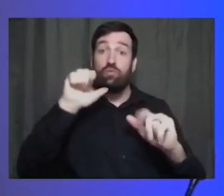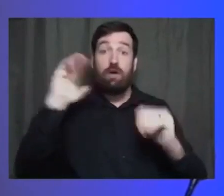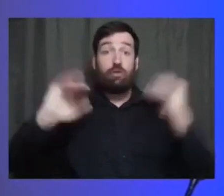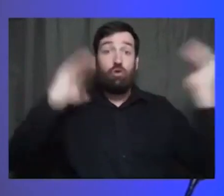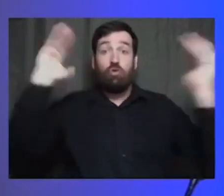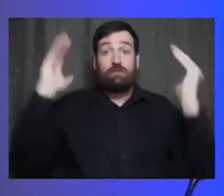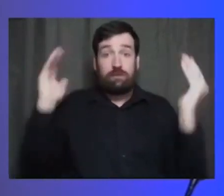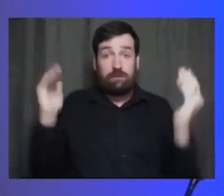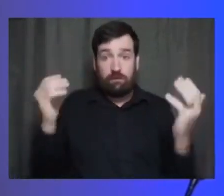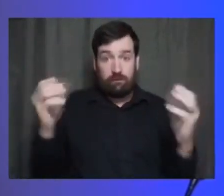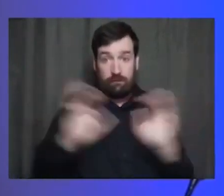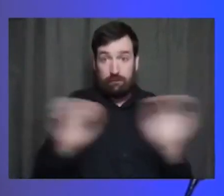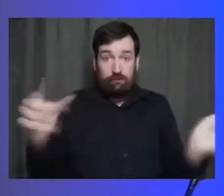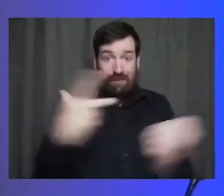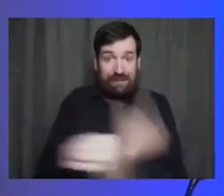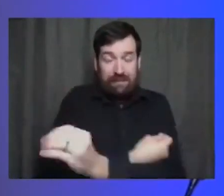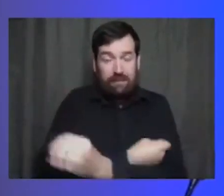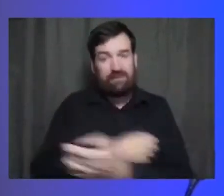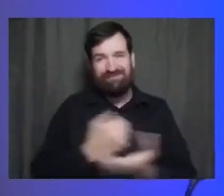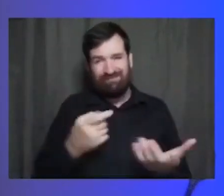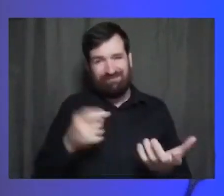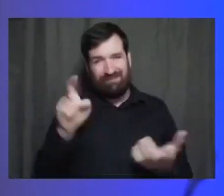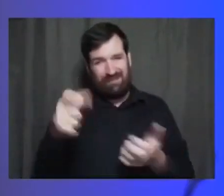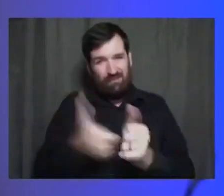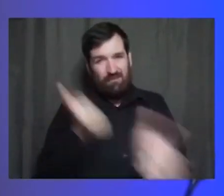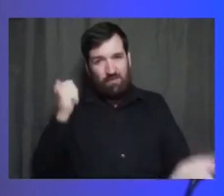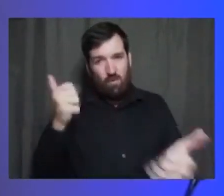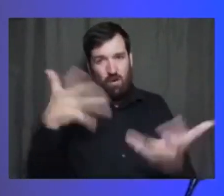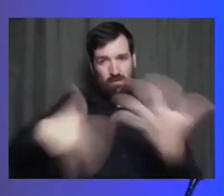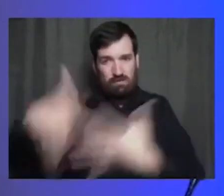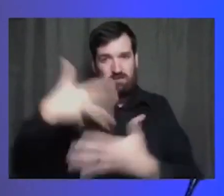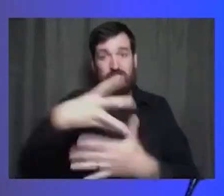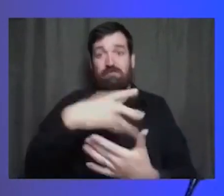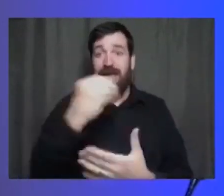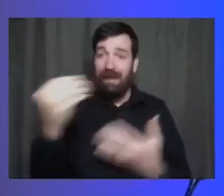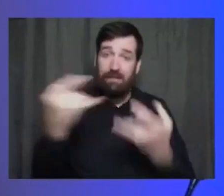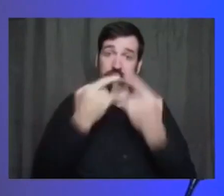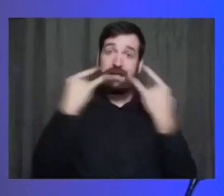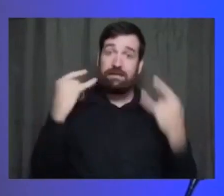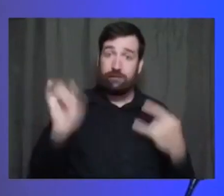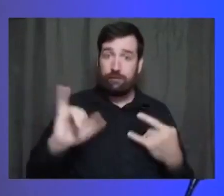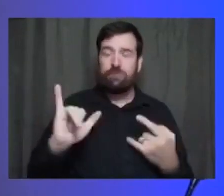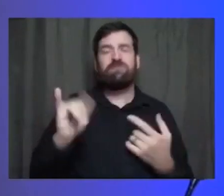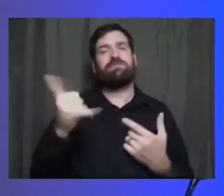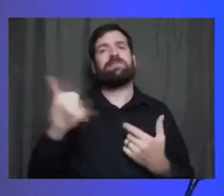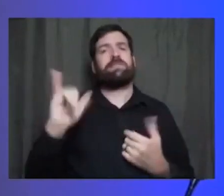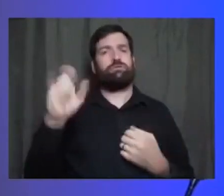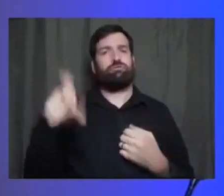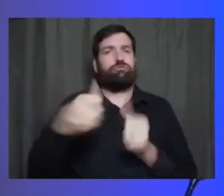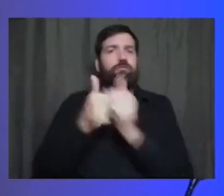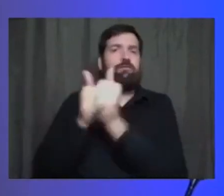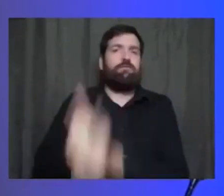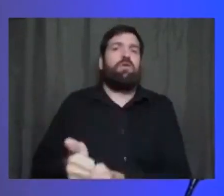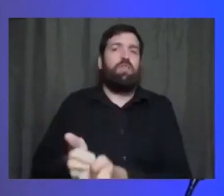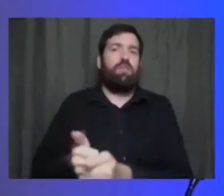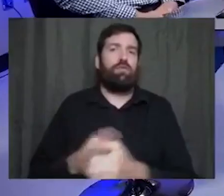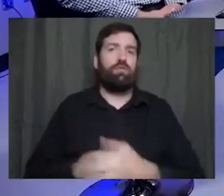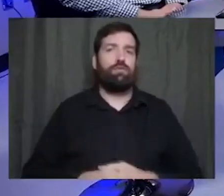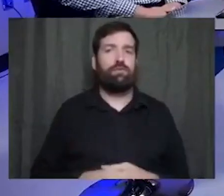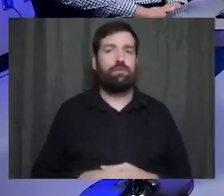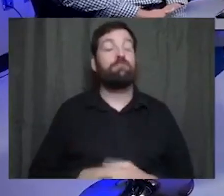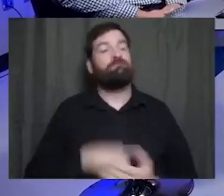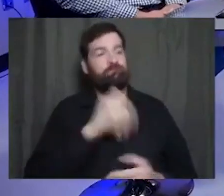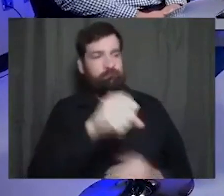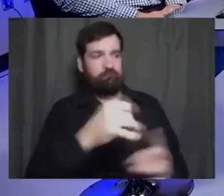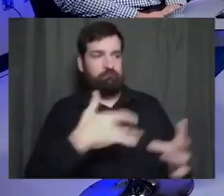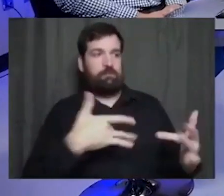not be in large crowds of people. We still need to follow those safety precautions at this time. Yeah, my main concern is we have been